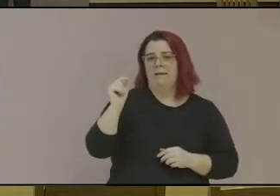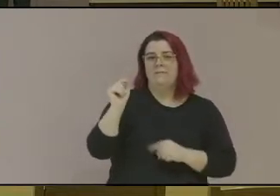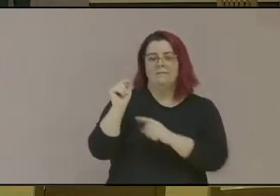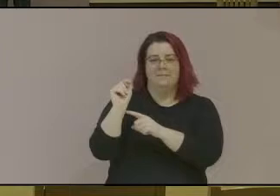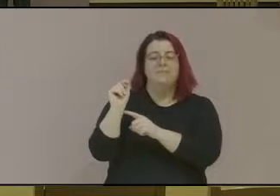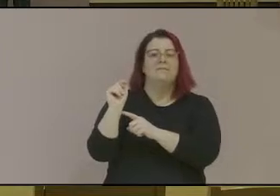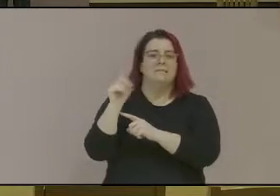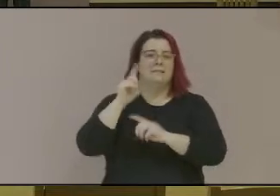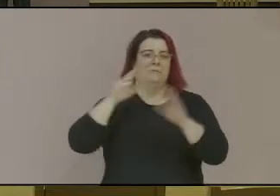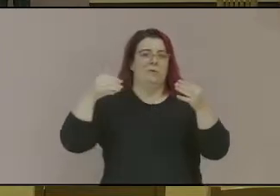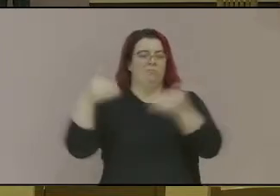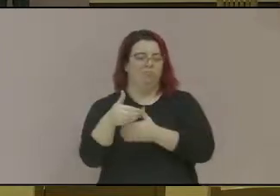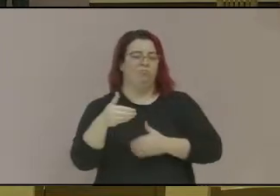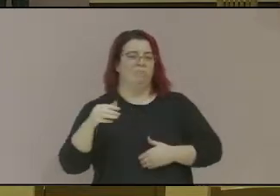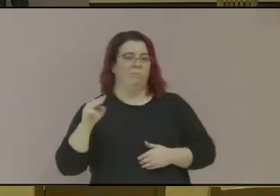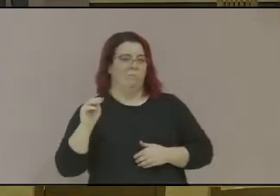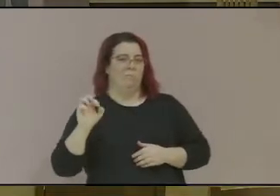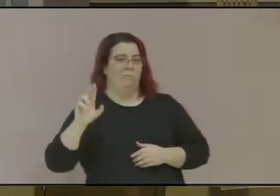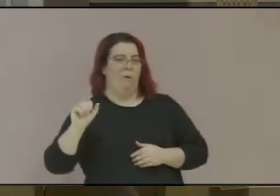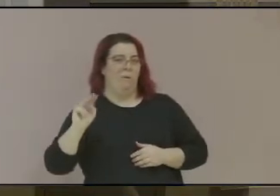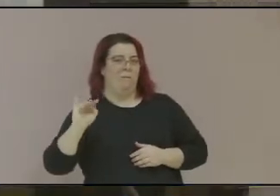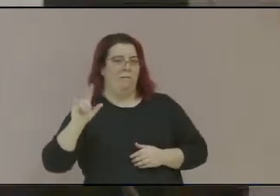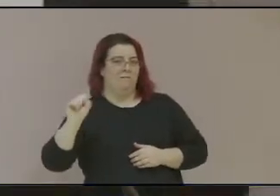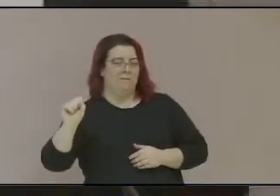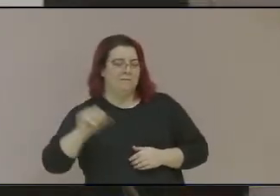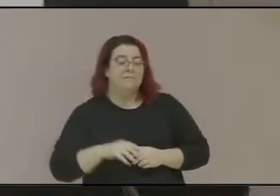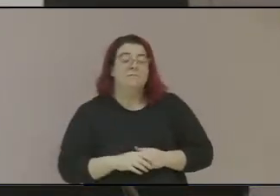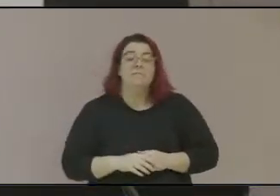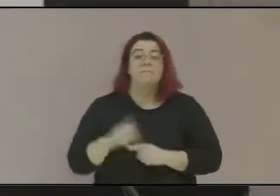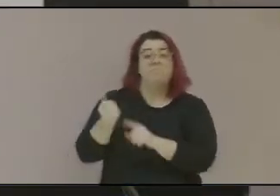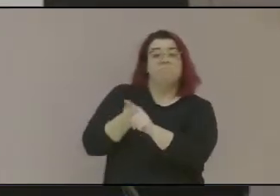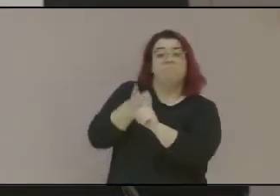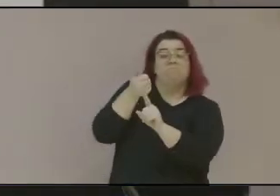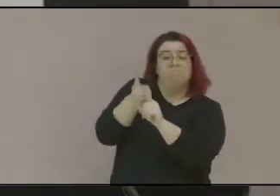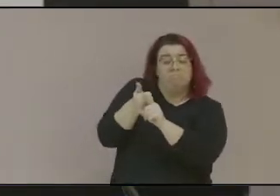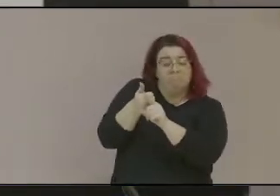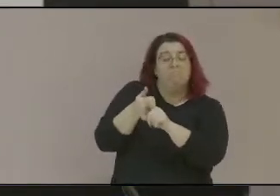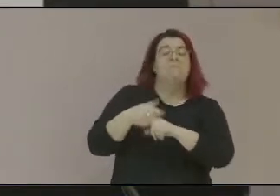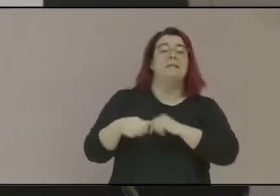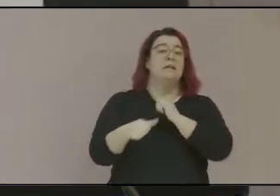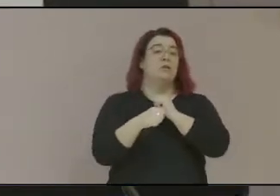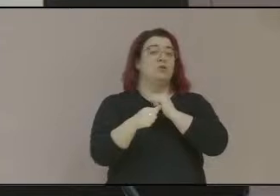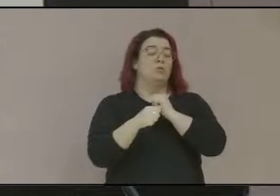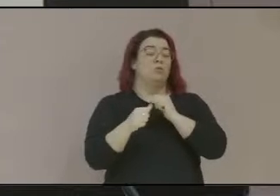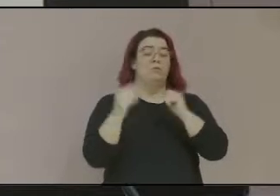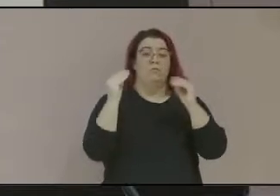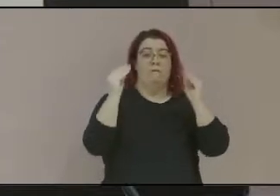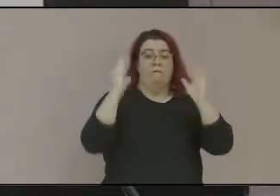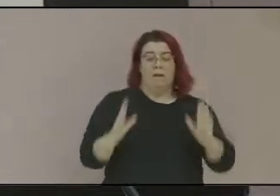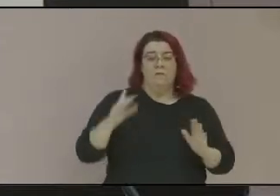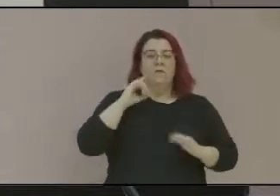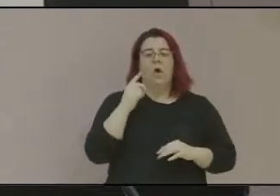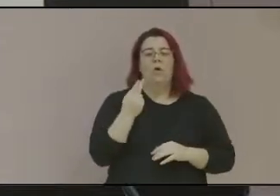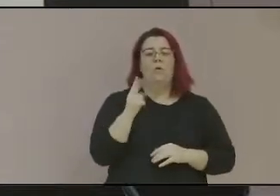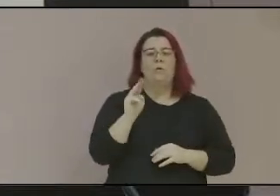speaker. Dr. Aaron Sidney Wright is Carnegie Associate Professor of Humanities and Computing. He